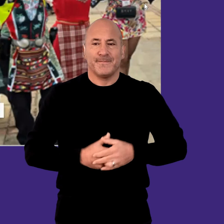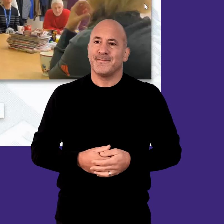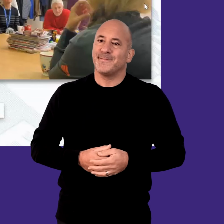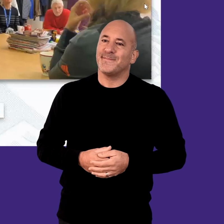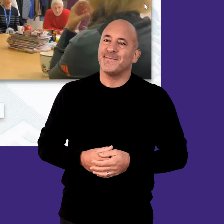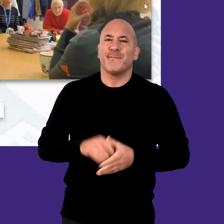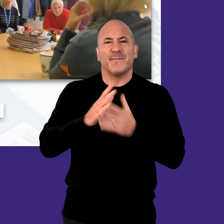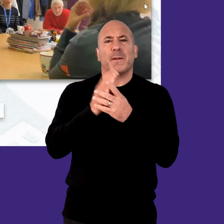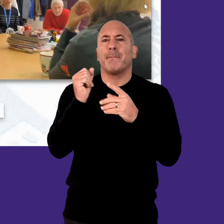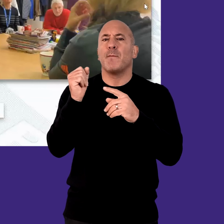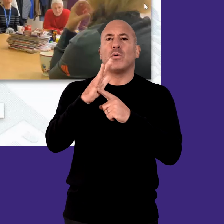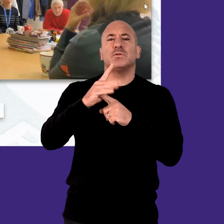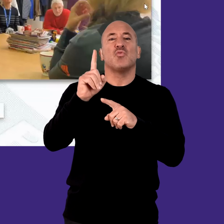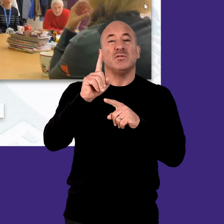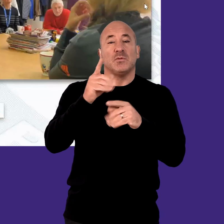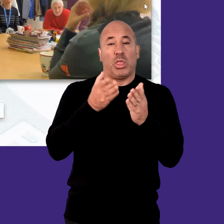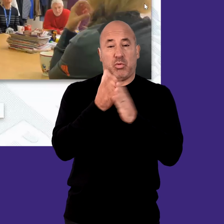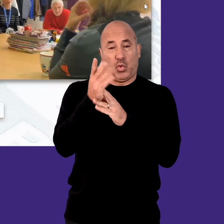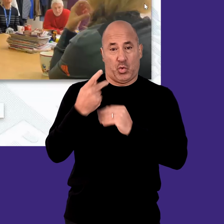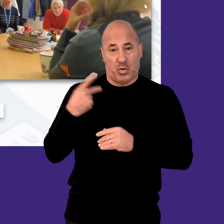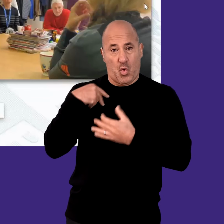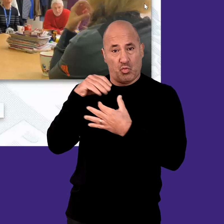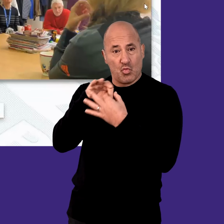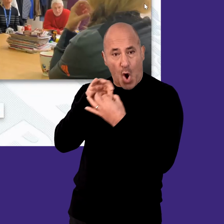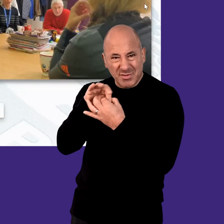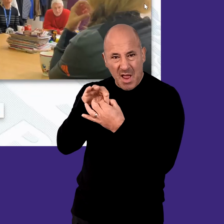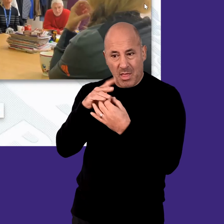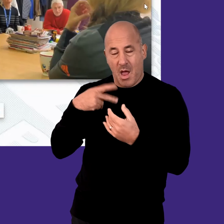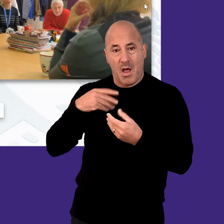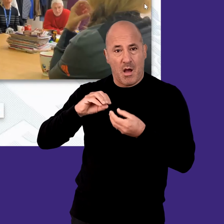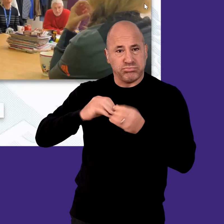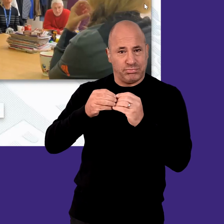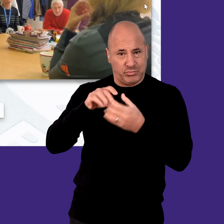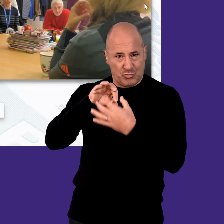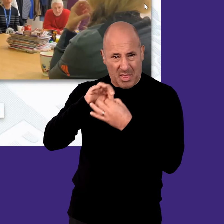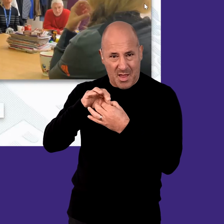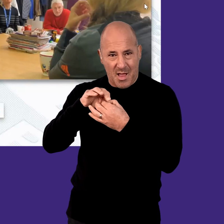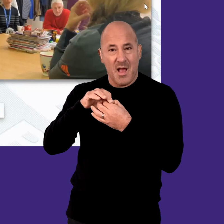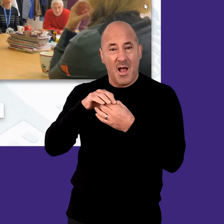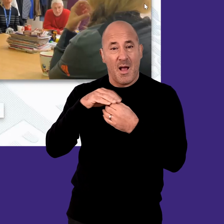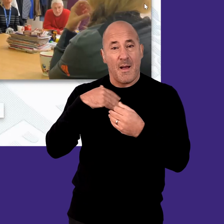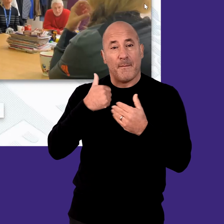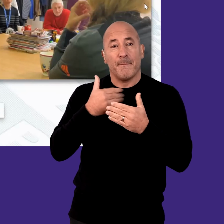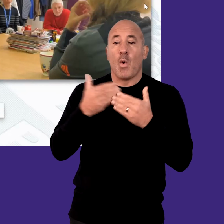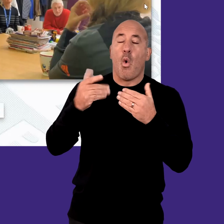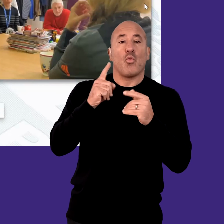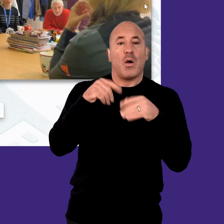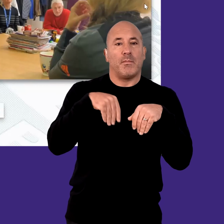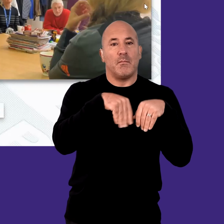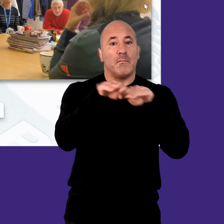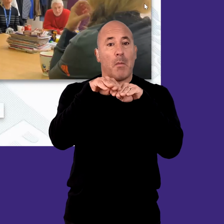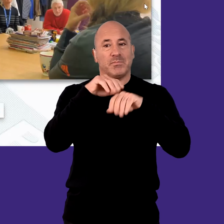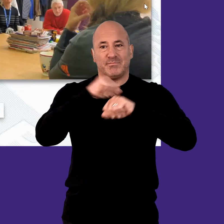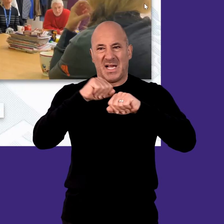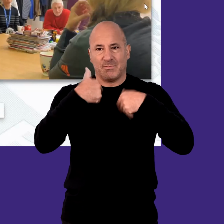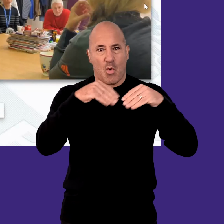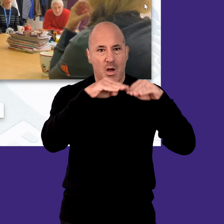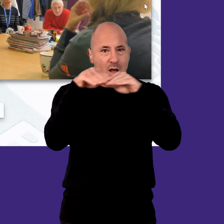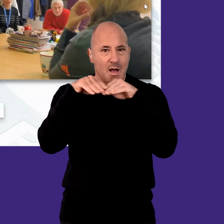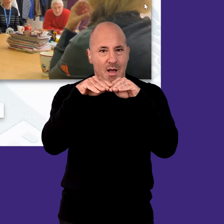outcome. What was also really important is that, especially through the co-creation and co-production, we were able to build